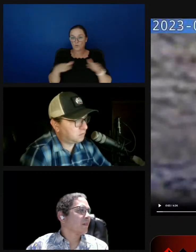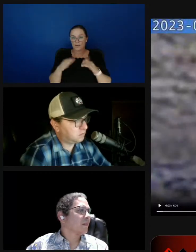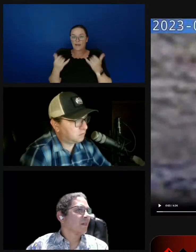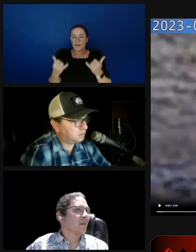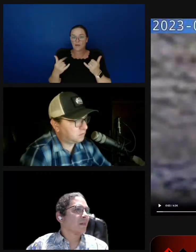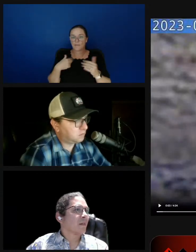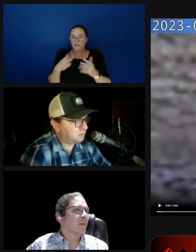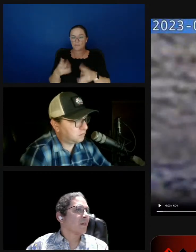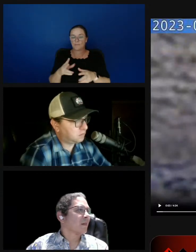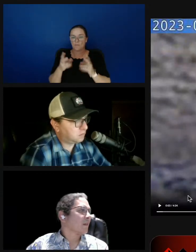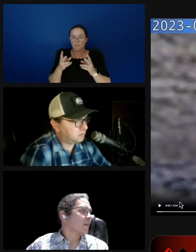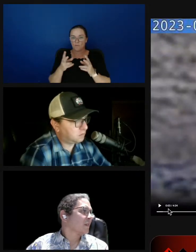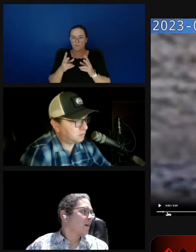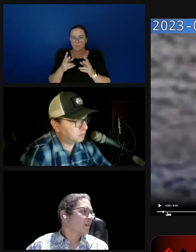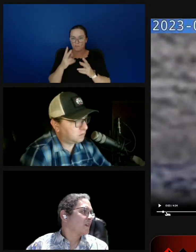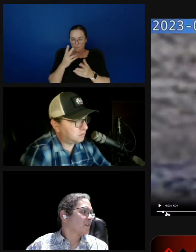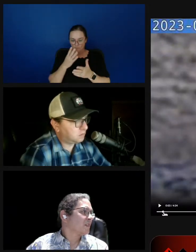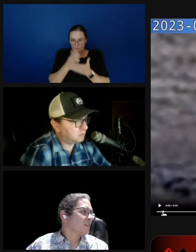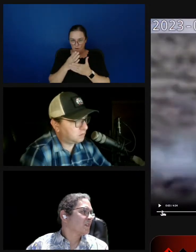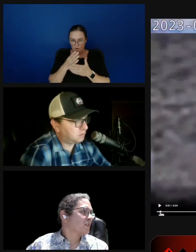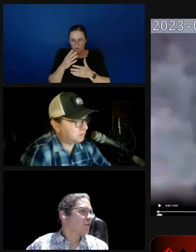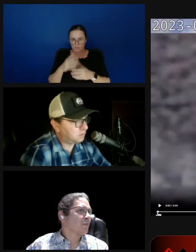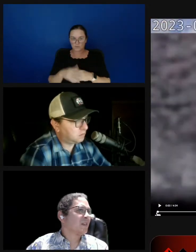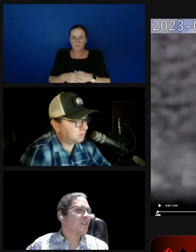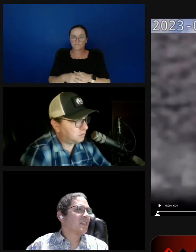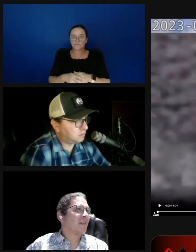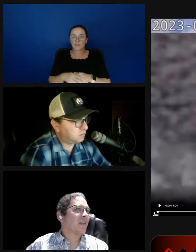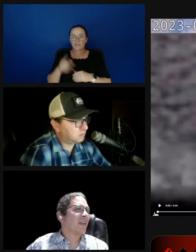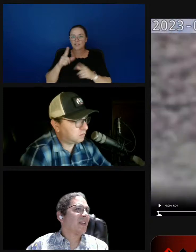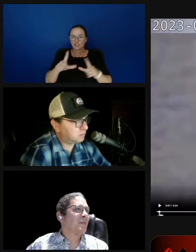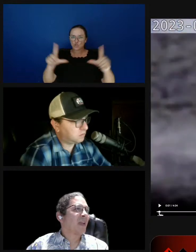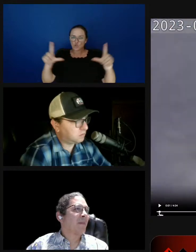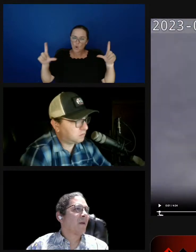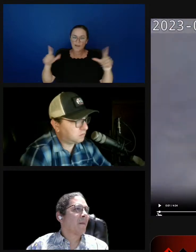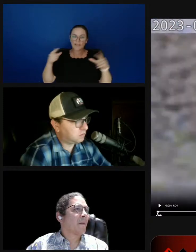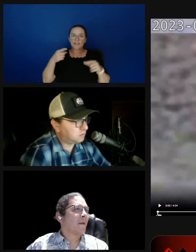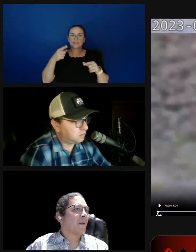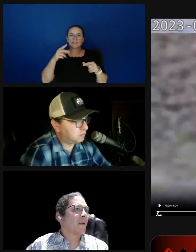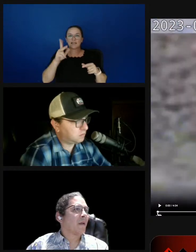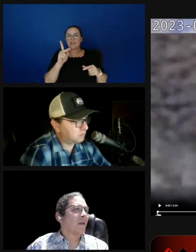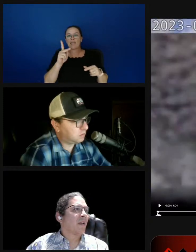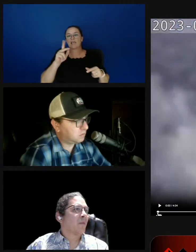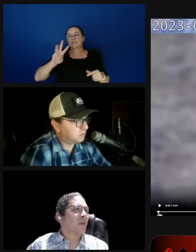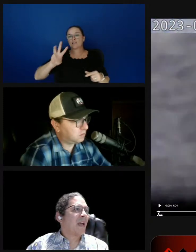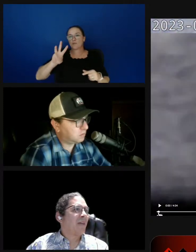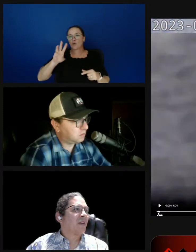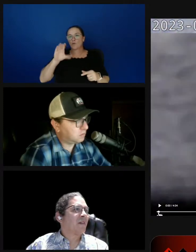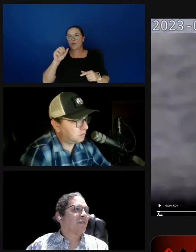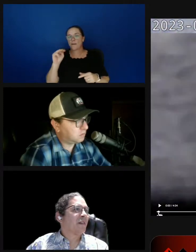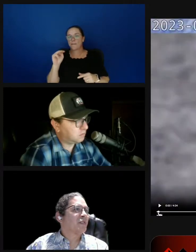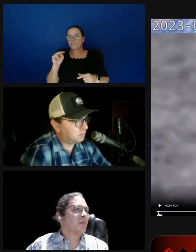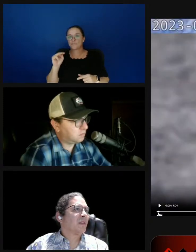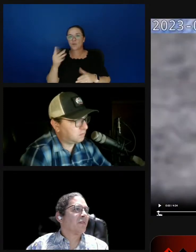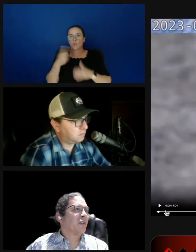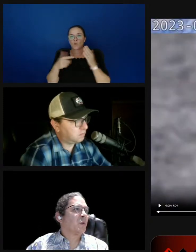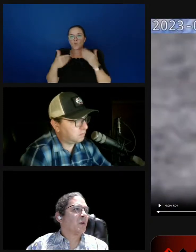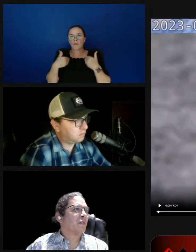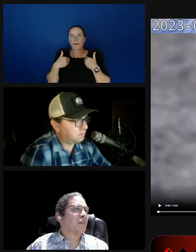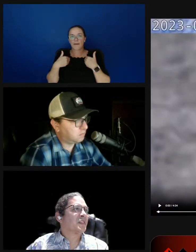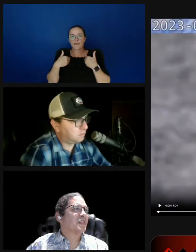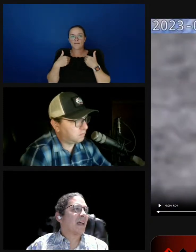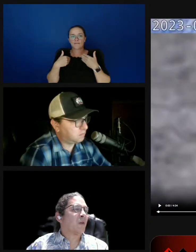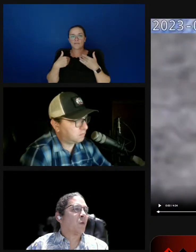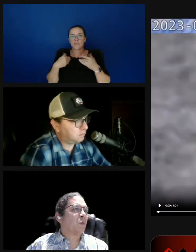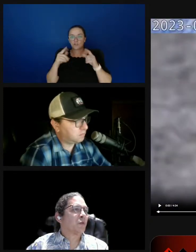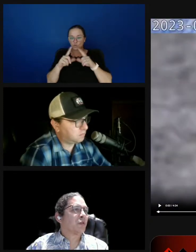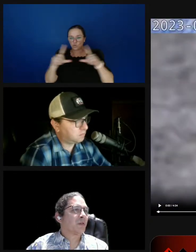it. It's hard to see, this is so zoomed in. This is now the KW camera. And what you have here is a very zoomed in view of,